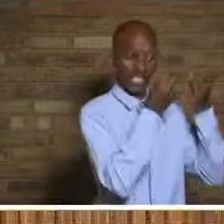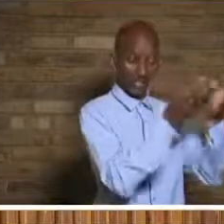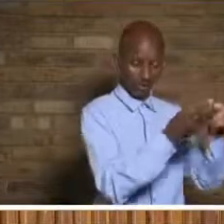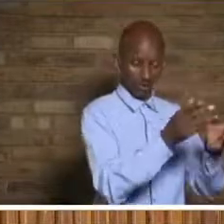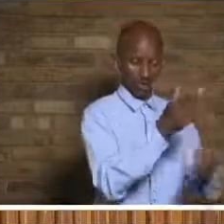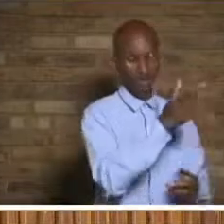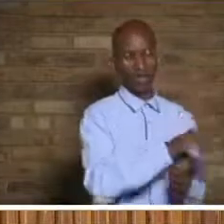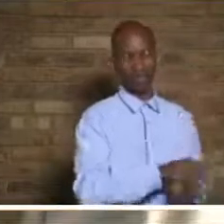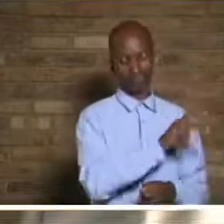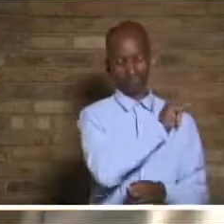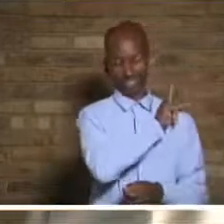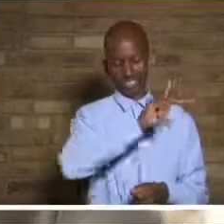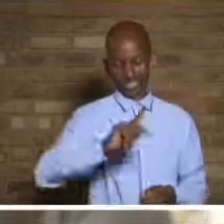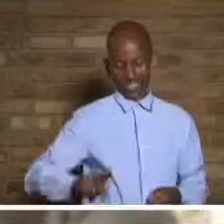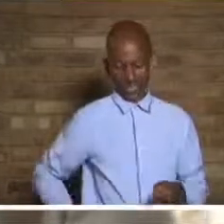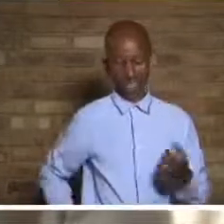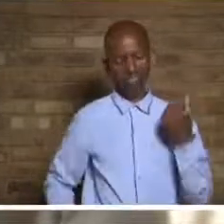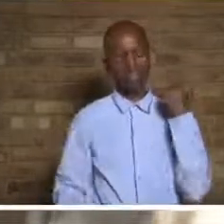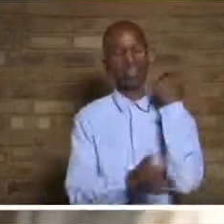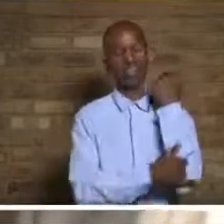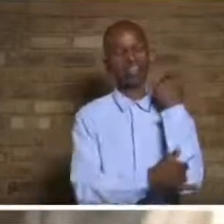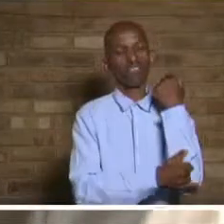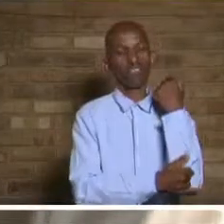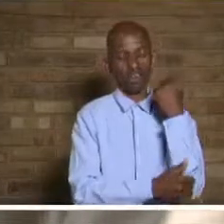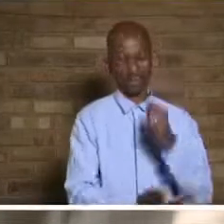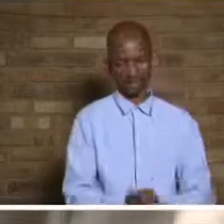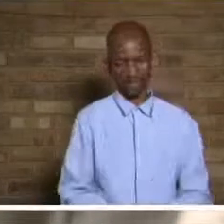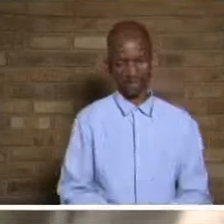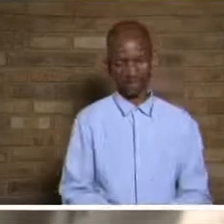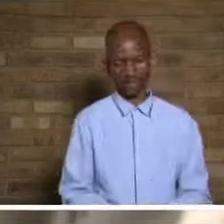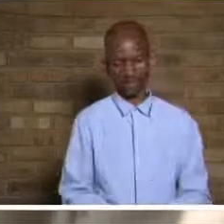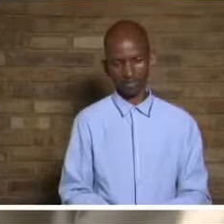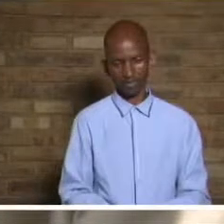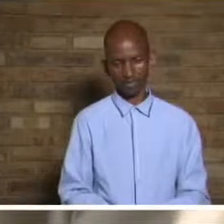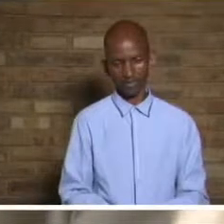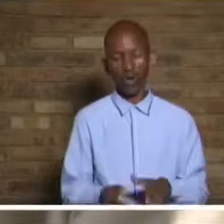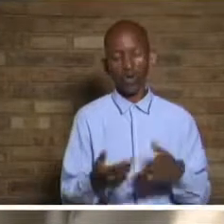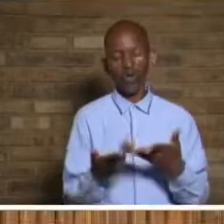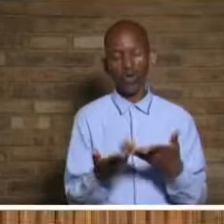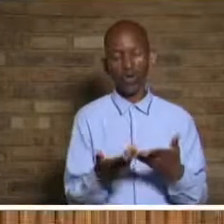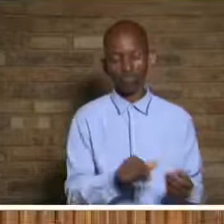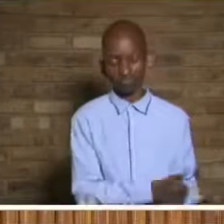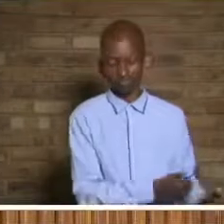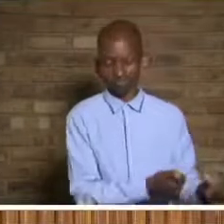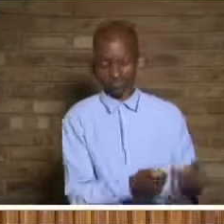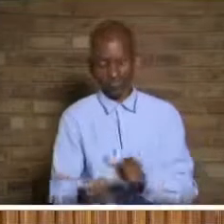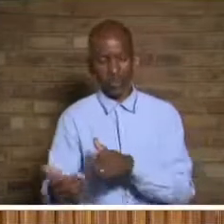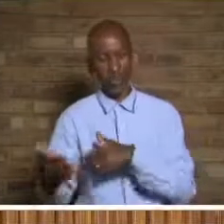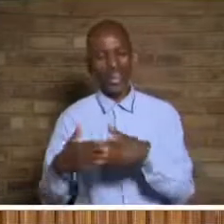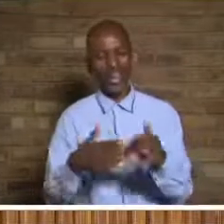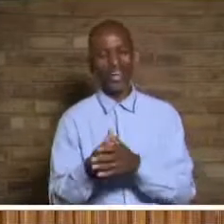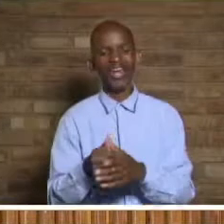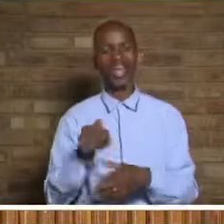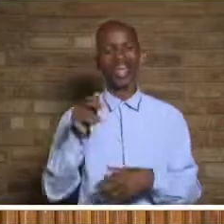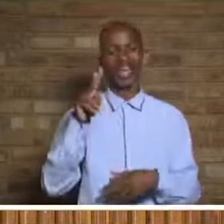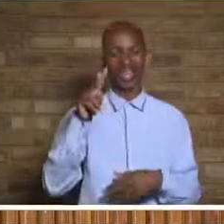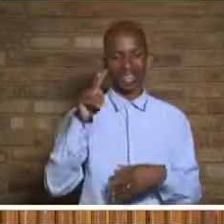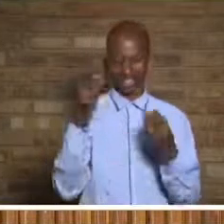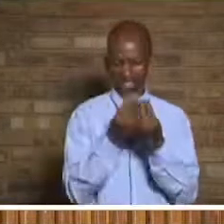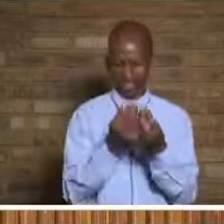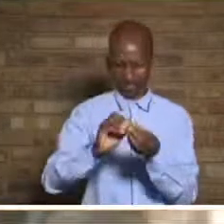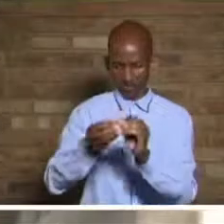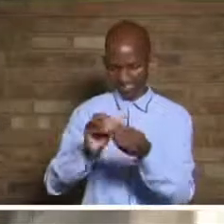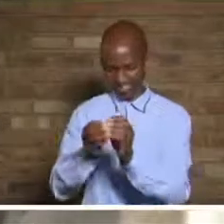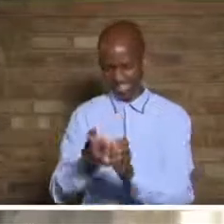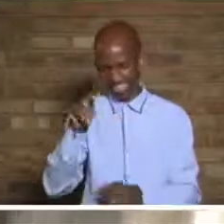biyobe sebedlulisela kumengameli wezwe. or refer it back to NA to rectify certain things.